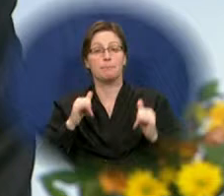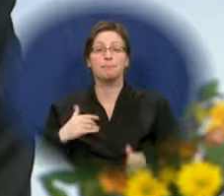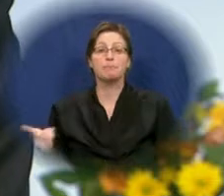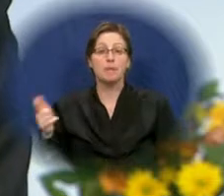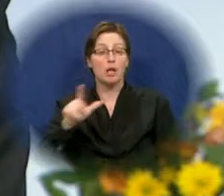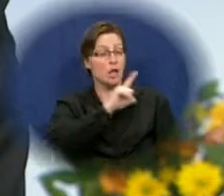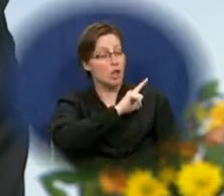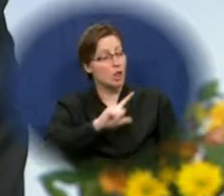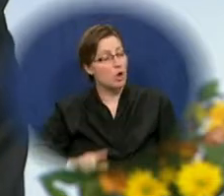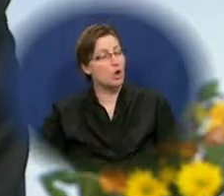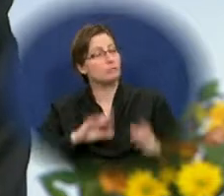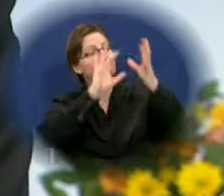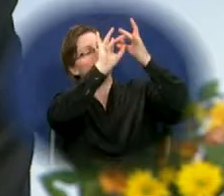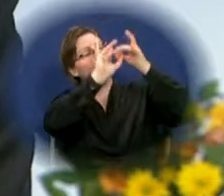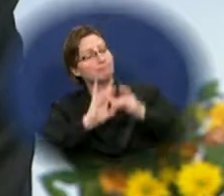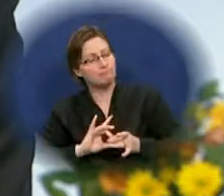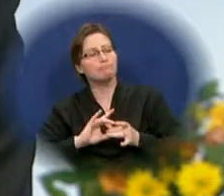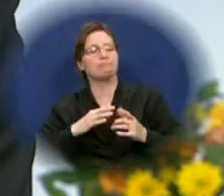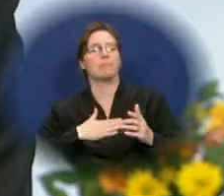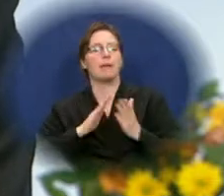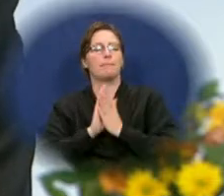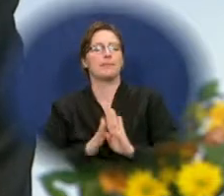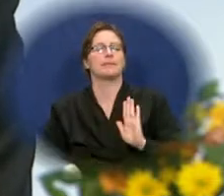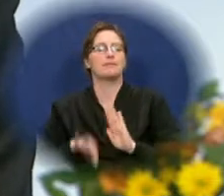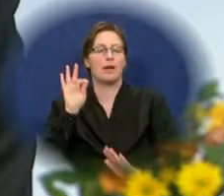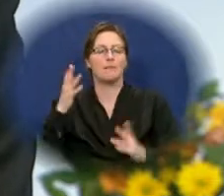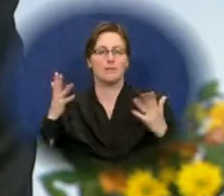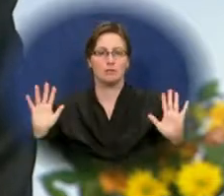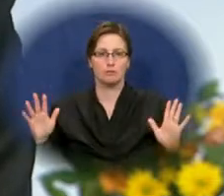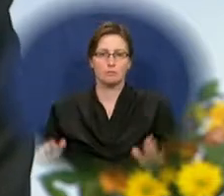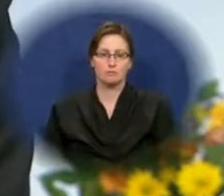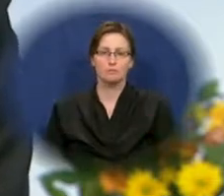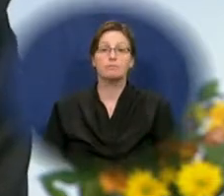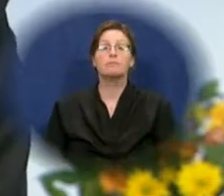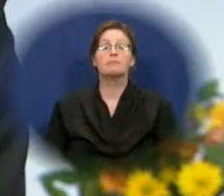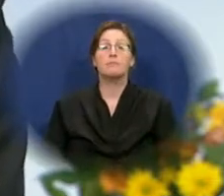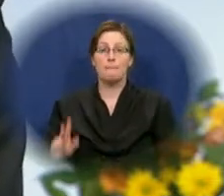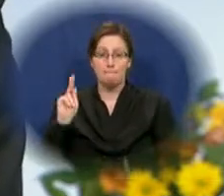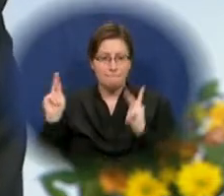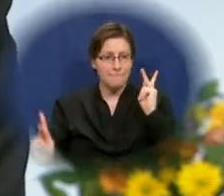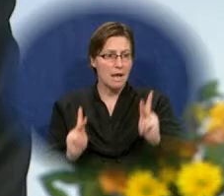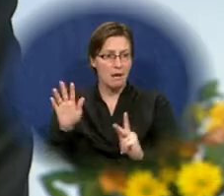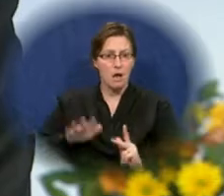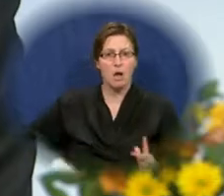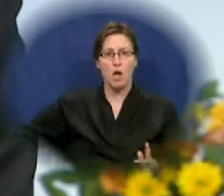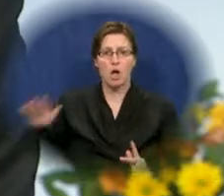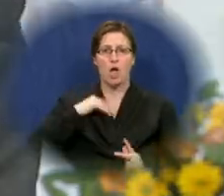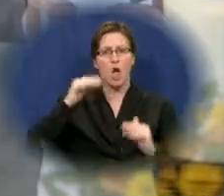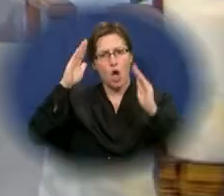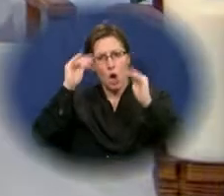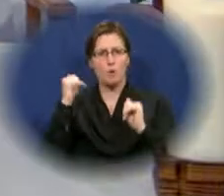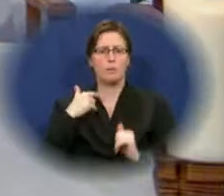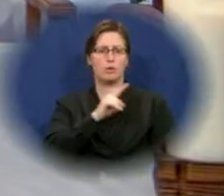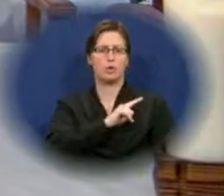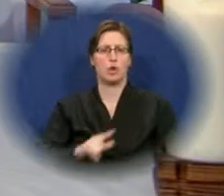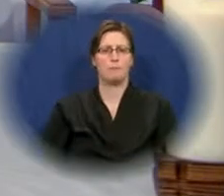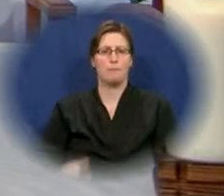In you, Lord, I have found my peace. O Israel, hope in the Lord, both now and forever.